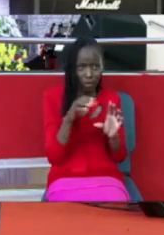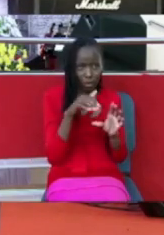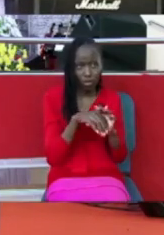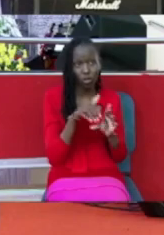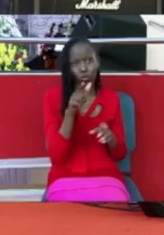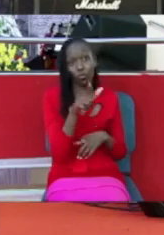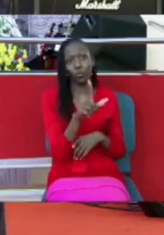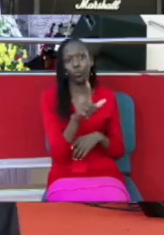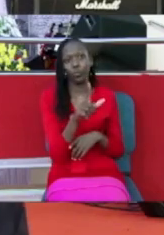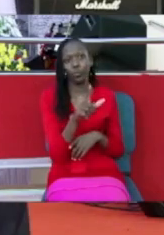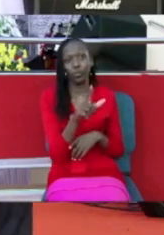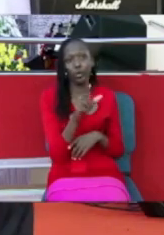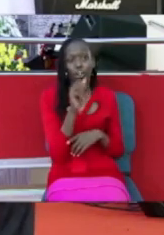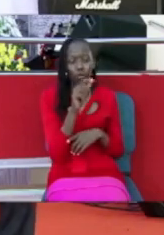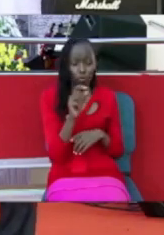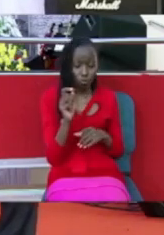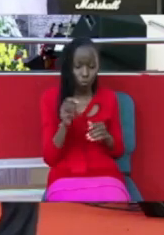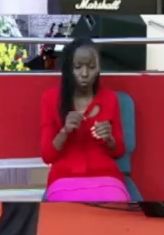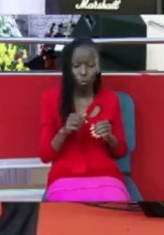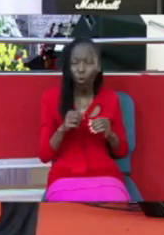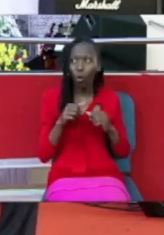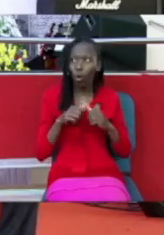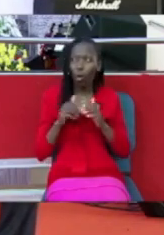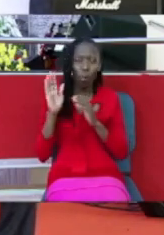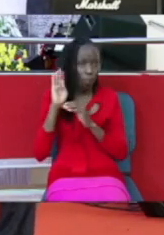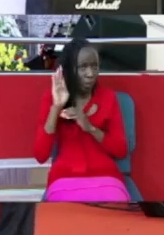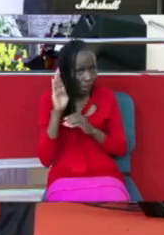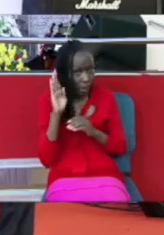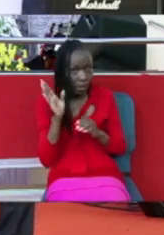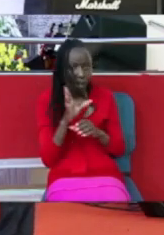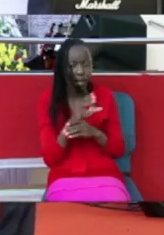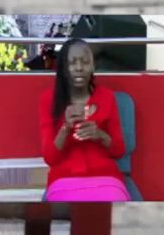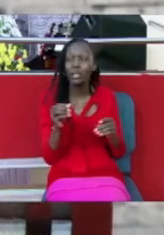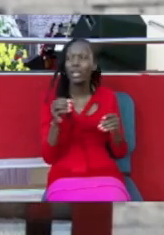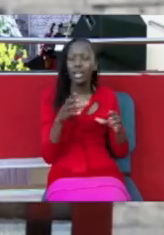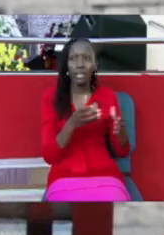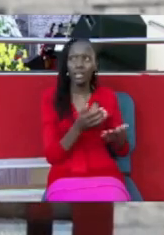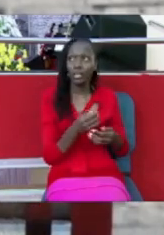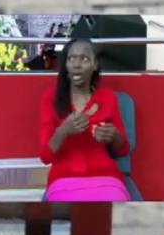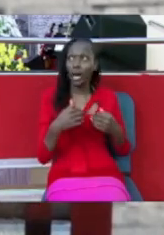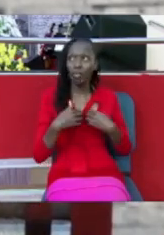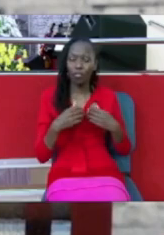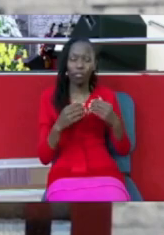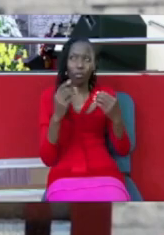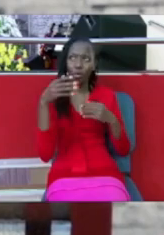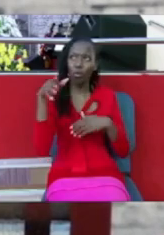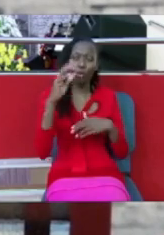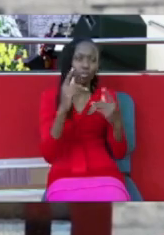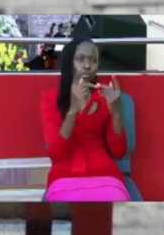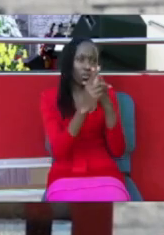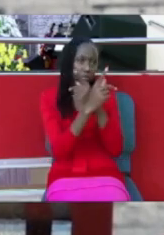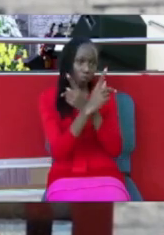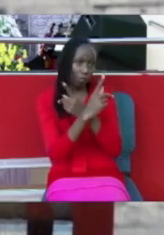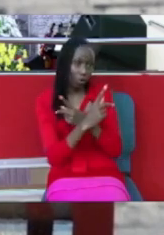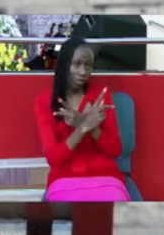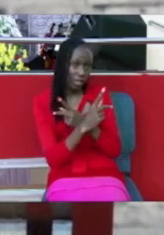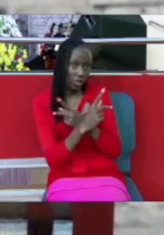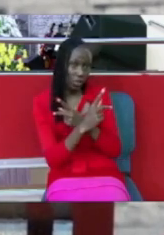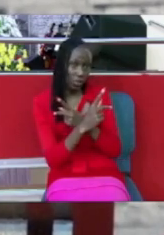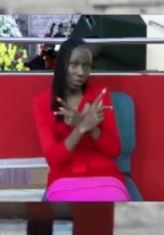and protection. Unaweza kufurahia ulinzi na guidance and protection. Ulinzi na usalama.